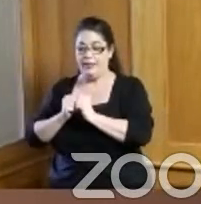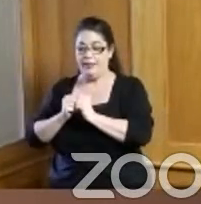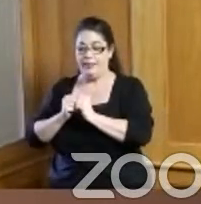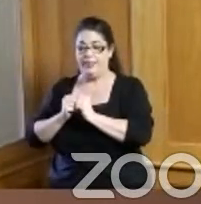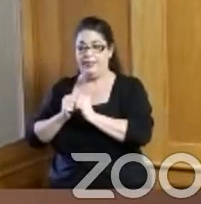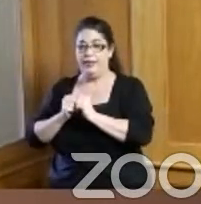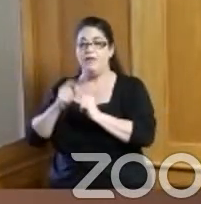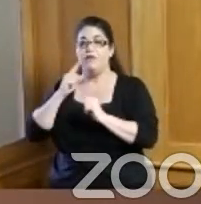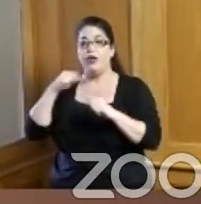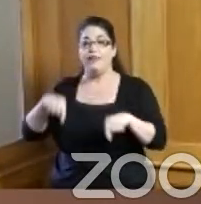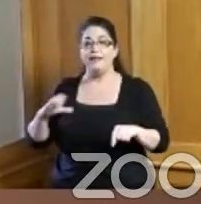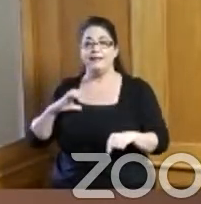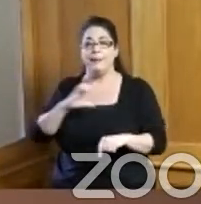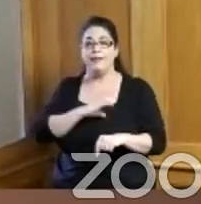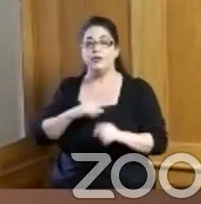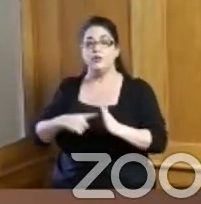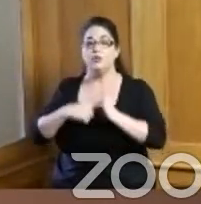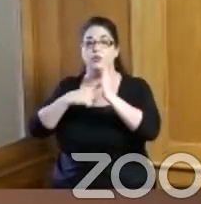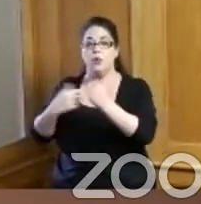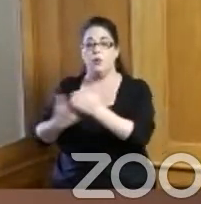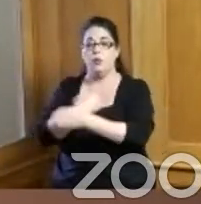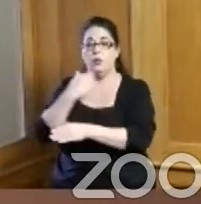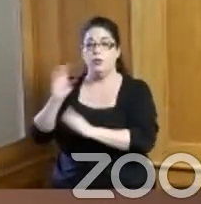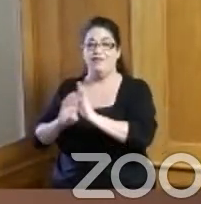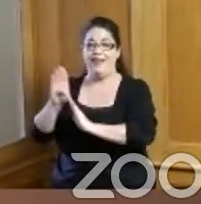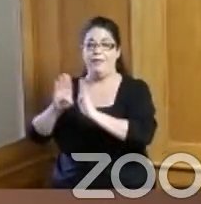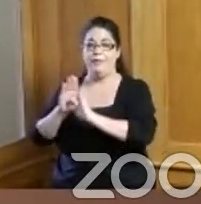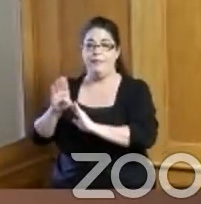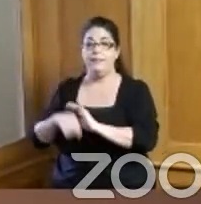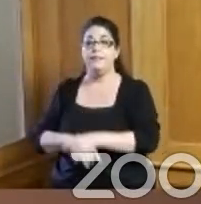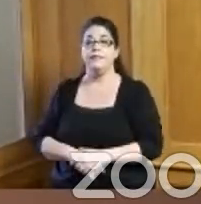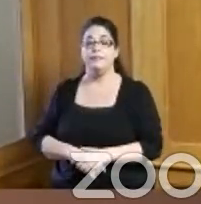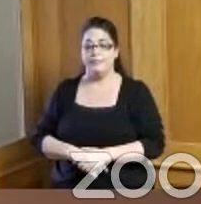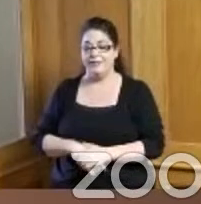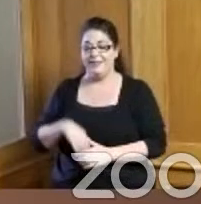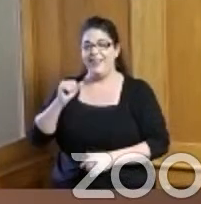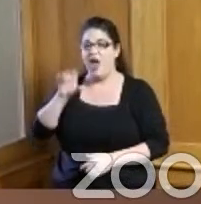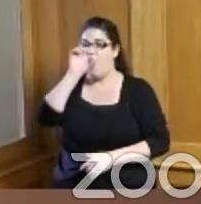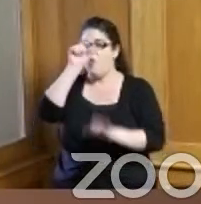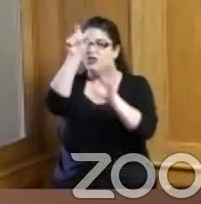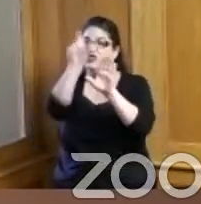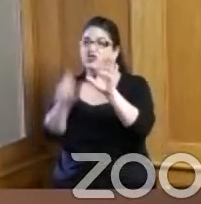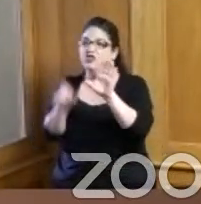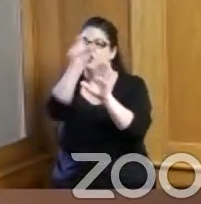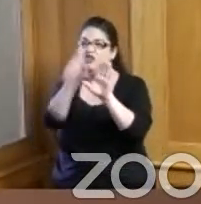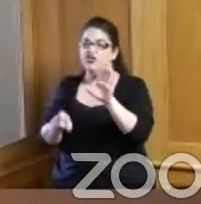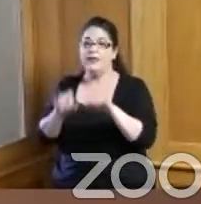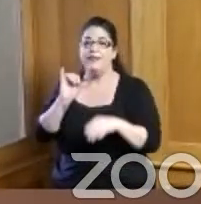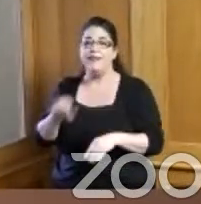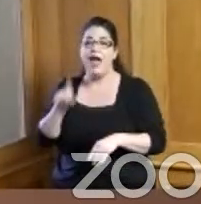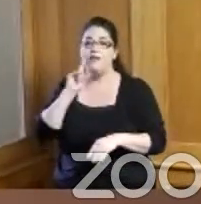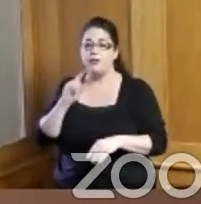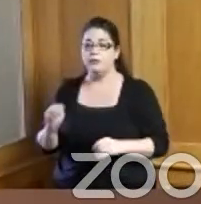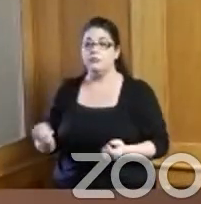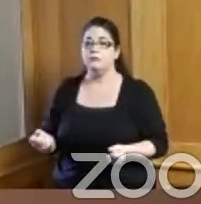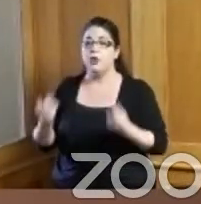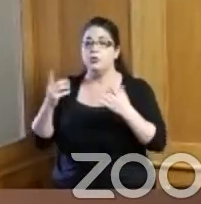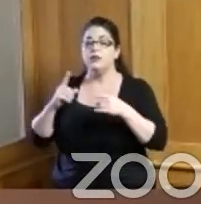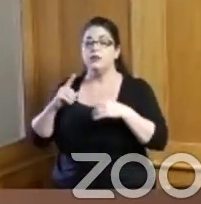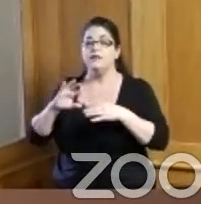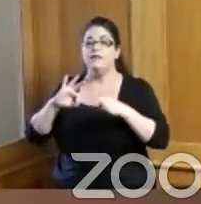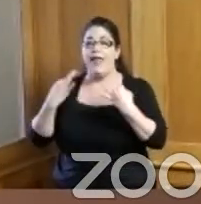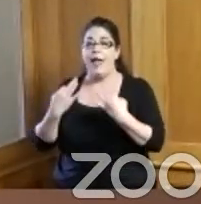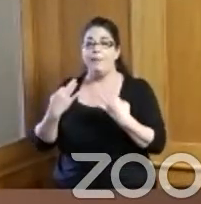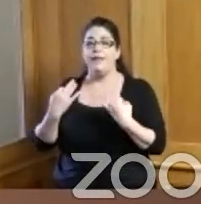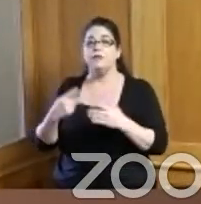commission to reflect the new development. The portion that is kind of orange in the middle would be zoned multifamily. This would allow the